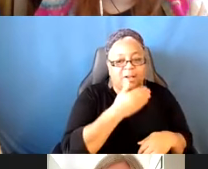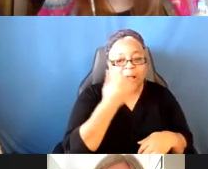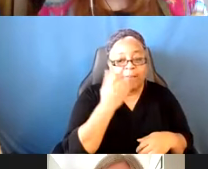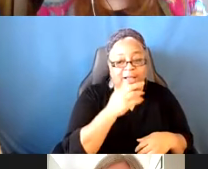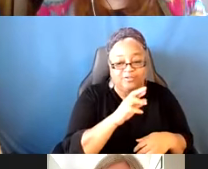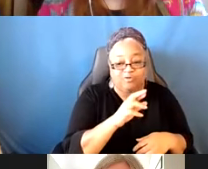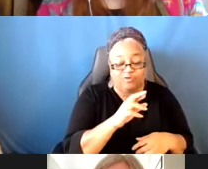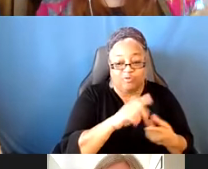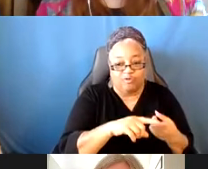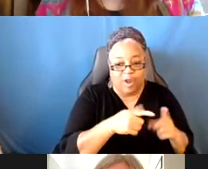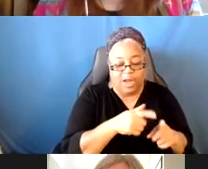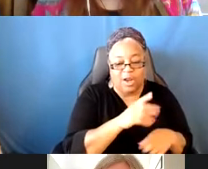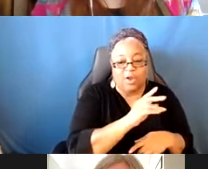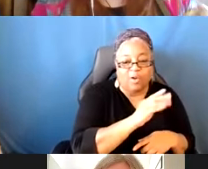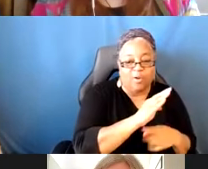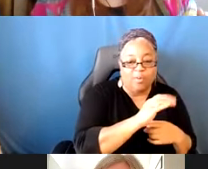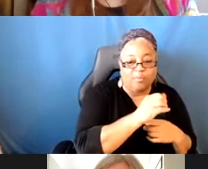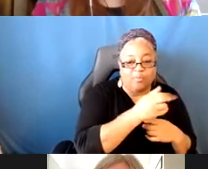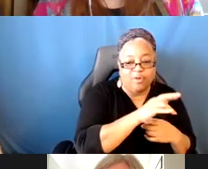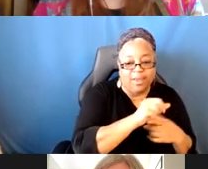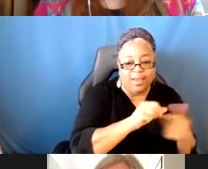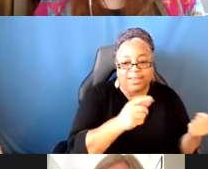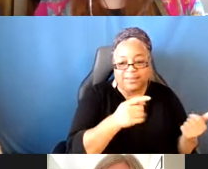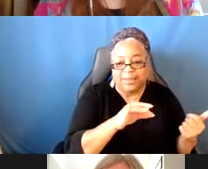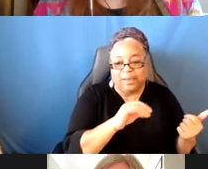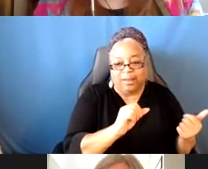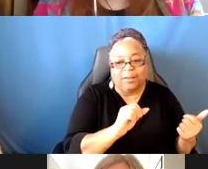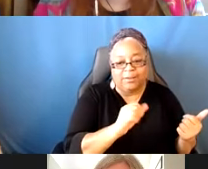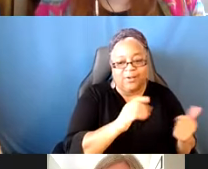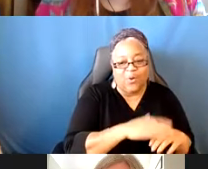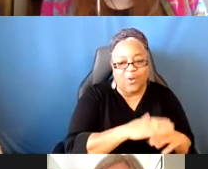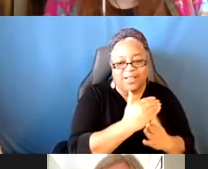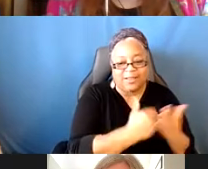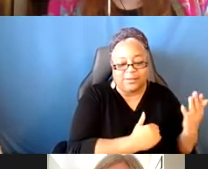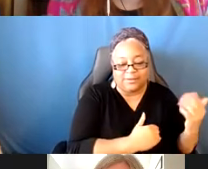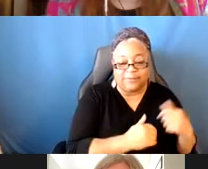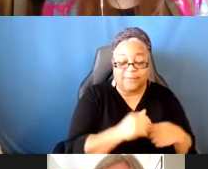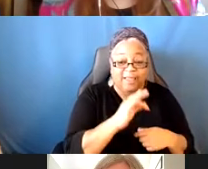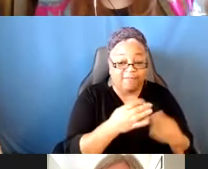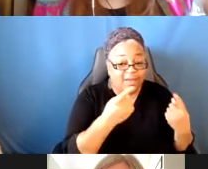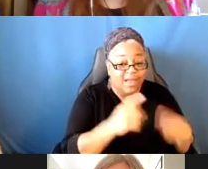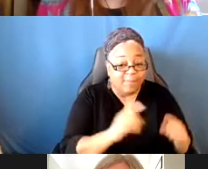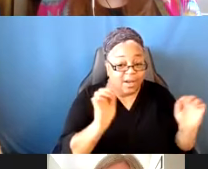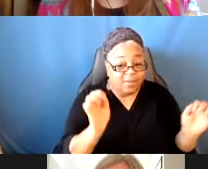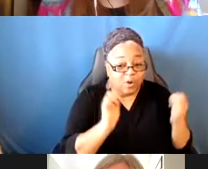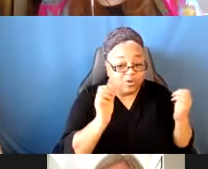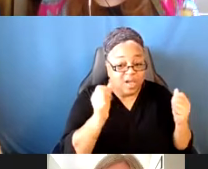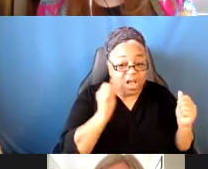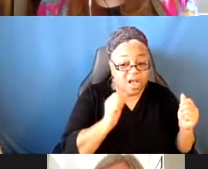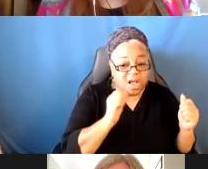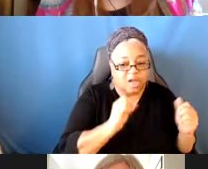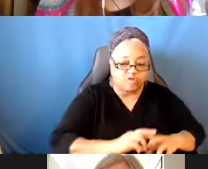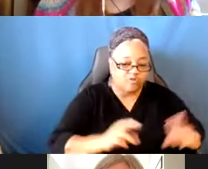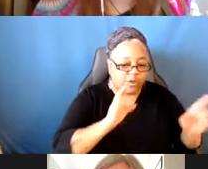puts on this list. We also find out that in an emergency, her Aunt Rhonda is ready to pick her